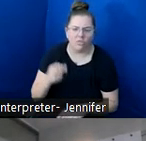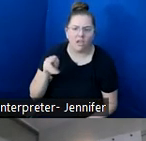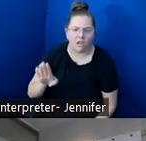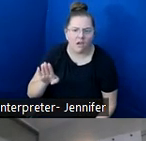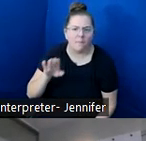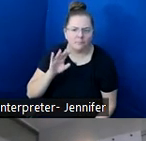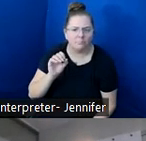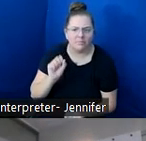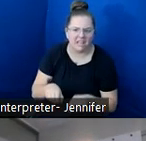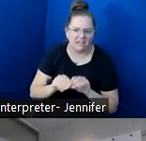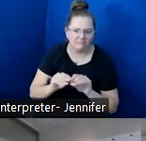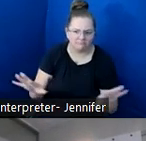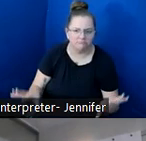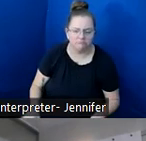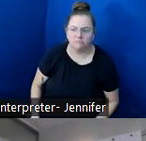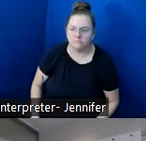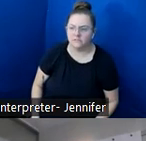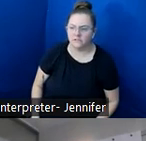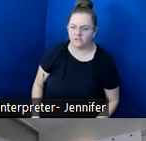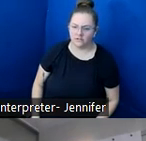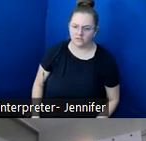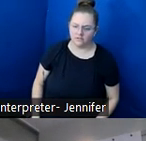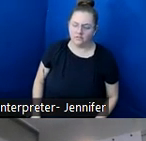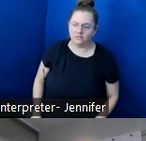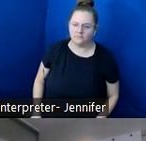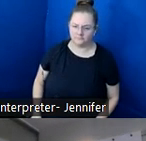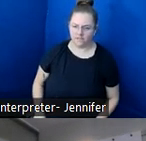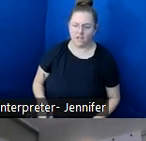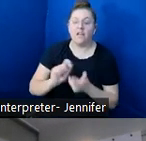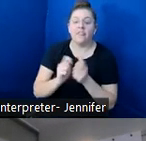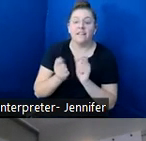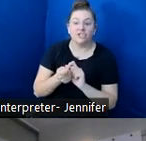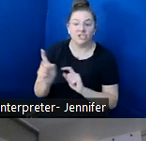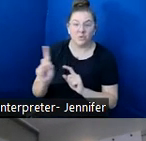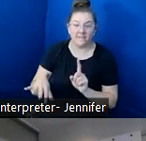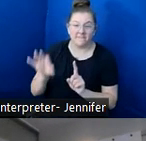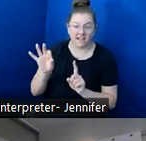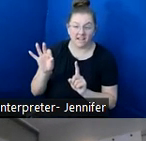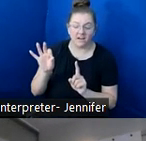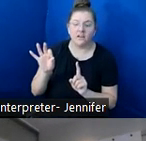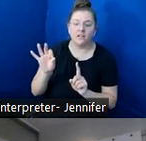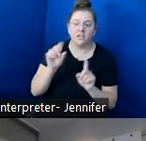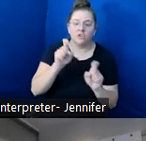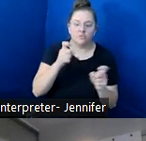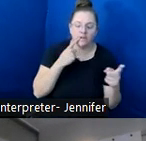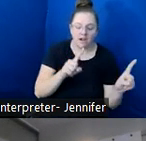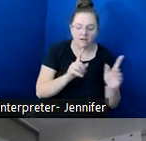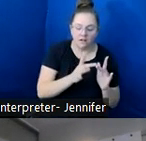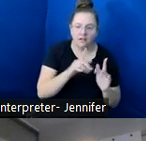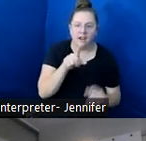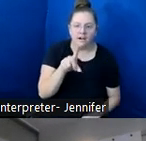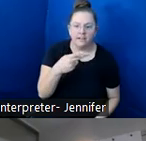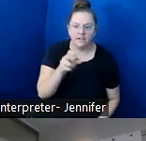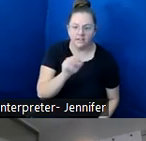the changes. The changes, okay, the changes are in the, should be announced online on the DHS